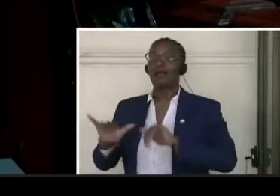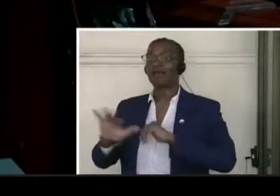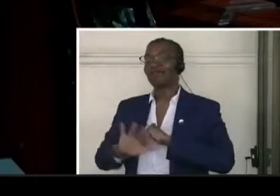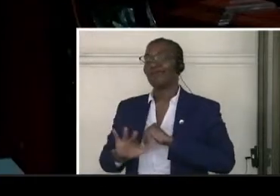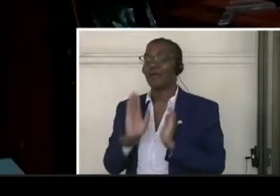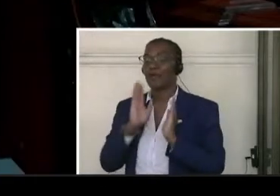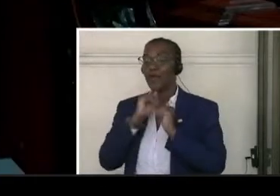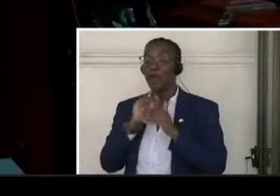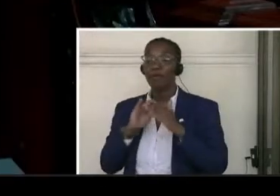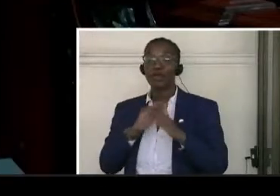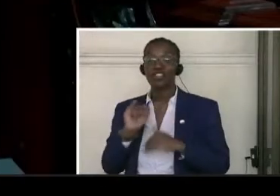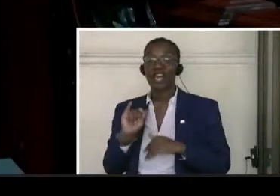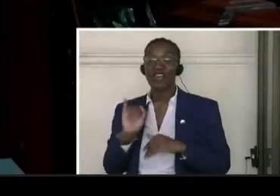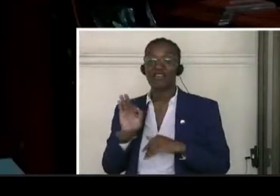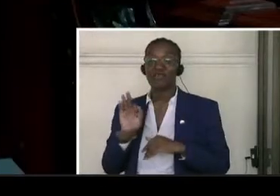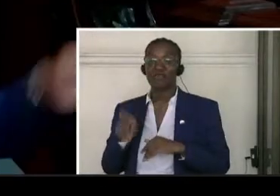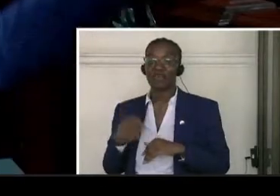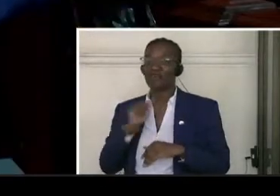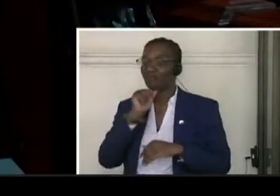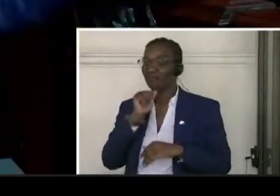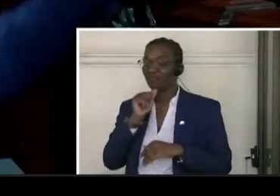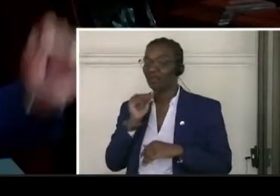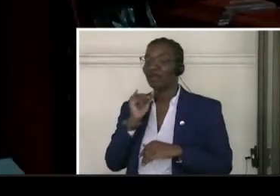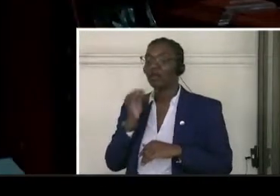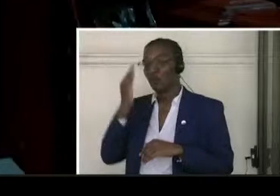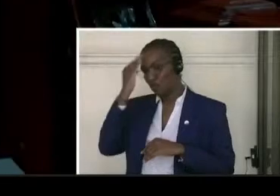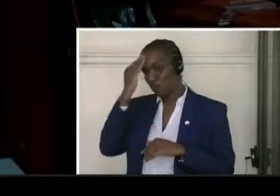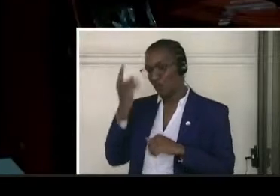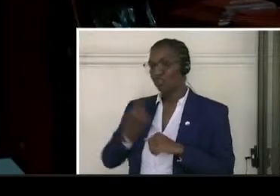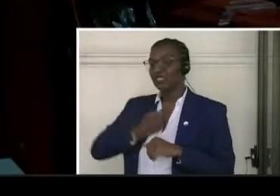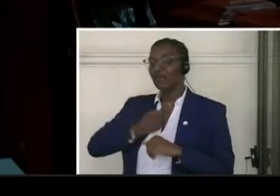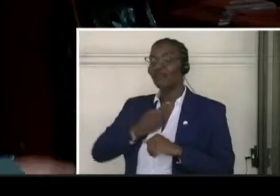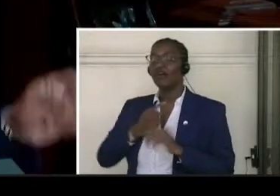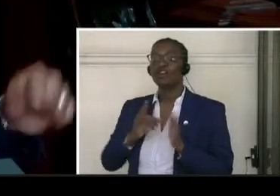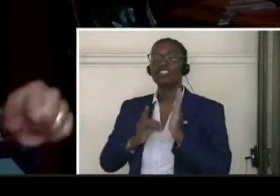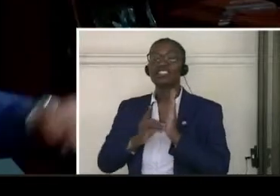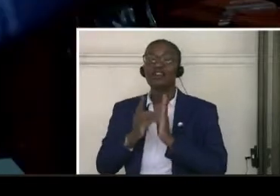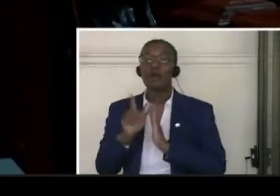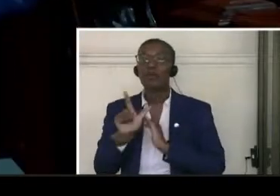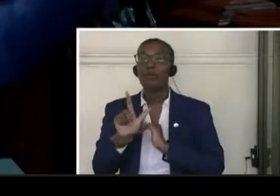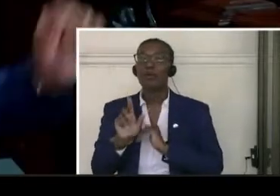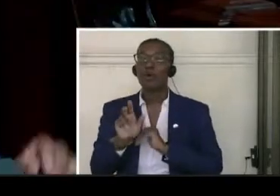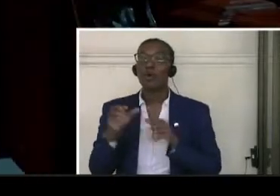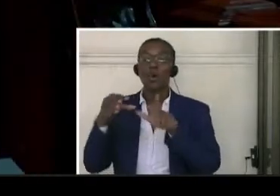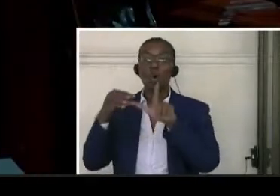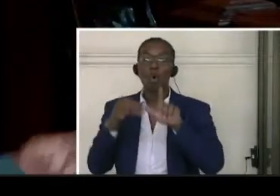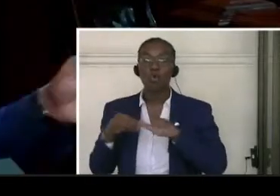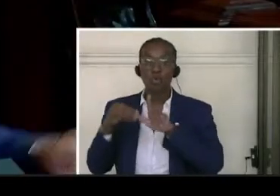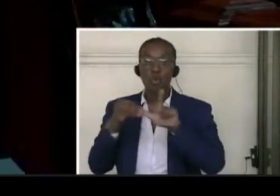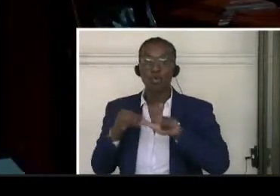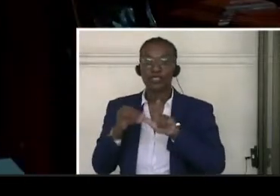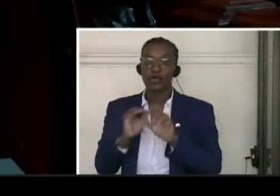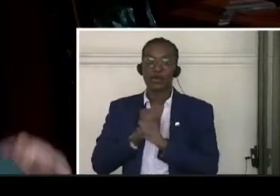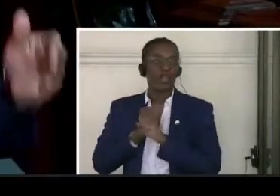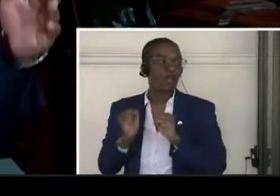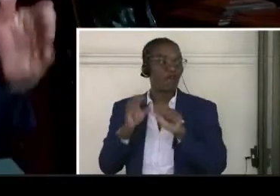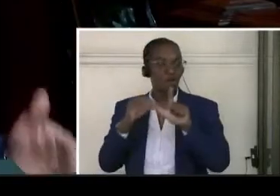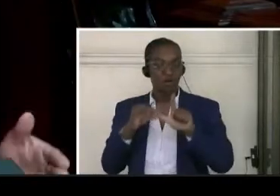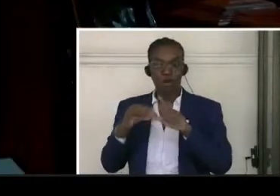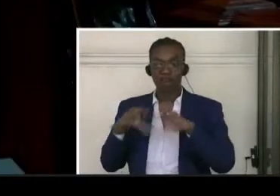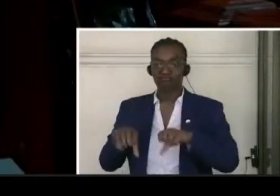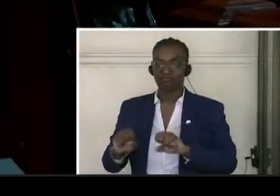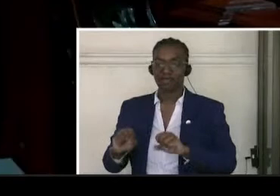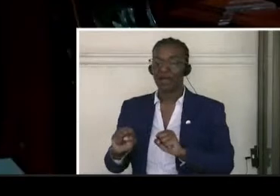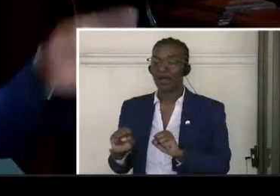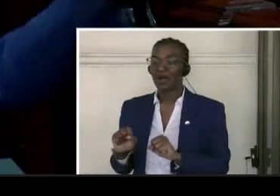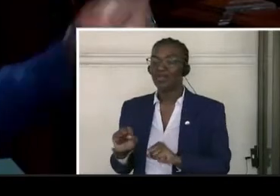inkatha ingenandaba nabantu inkatha yayizazona yahluleka ngisho ukudevelop uLundi uLundi namhlanje linezindlu zodaka if you go to uLundi kwakhiwa